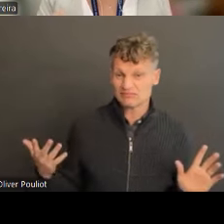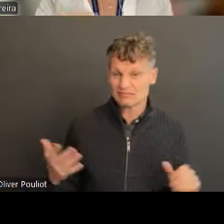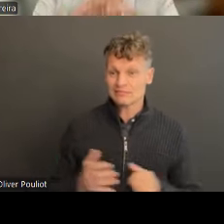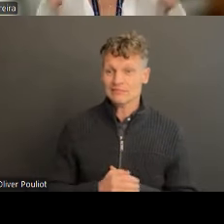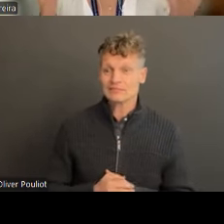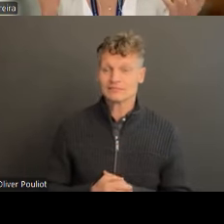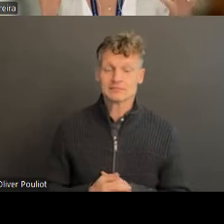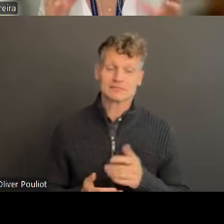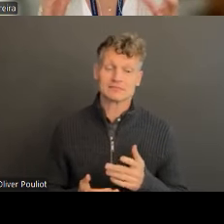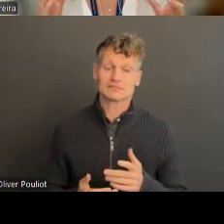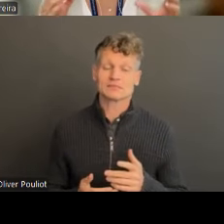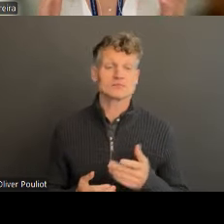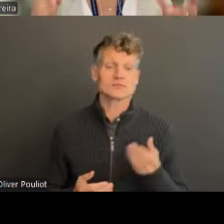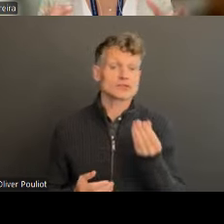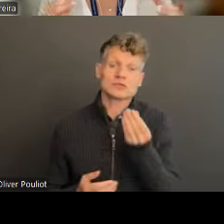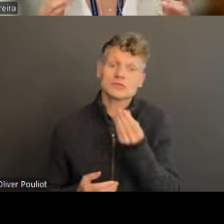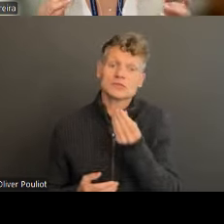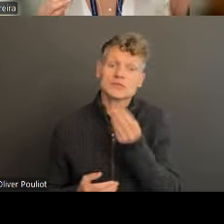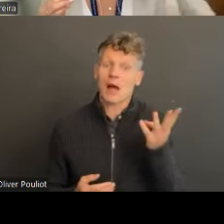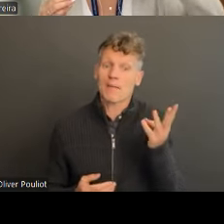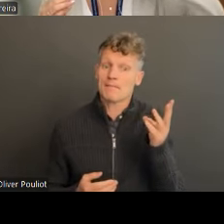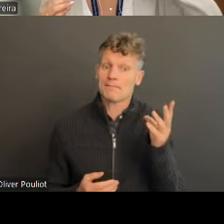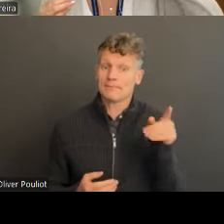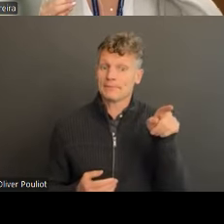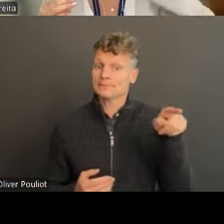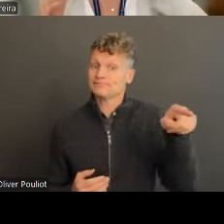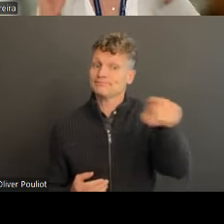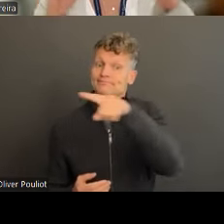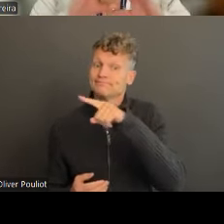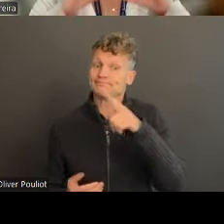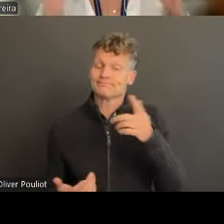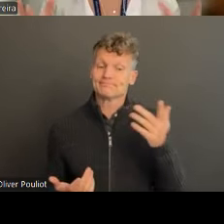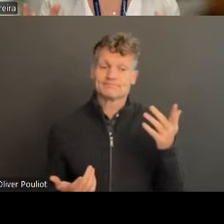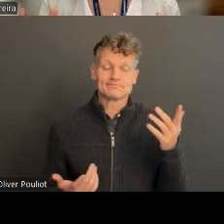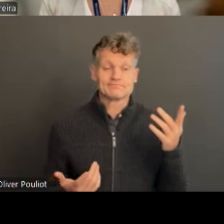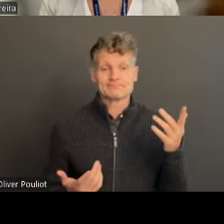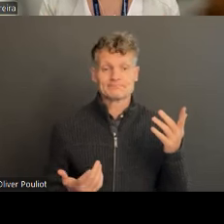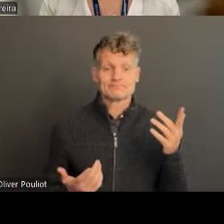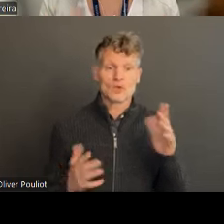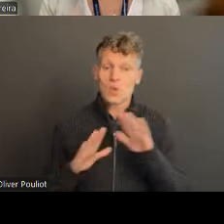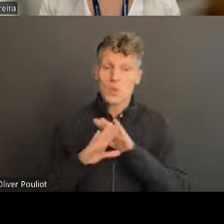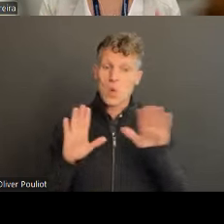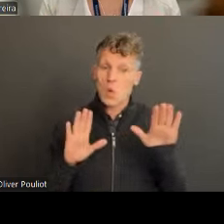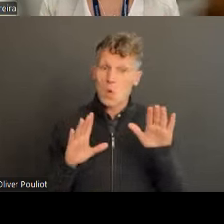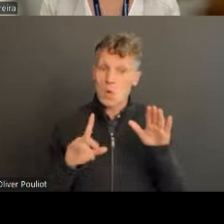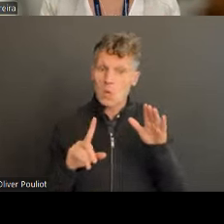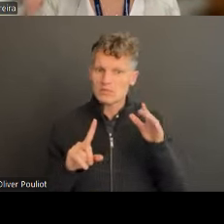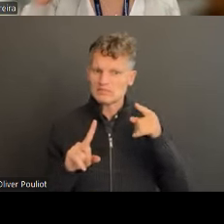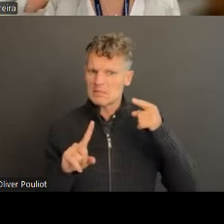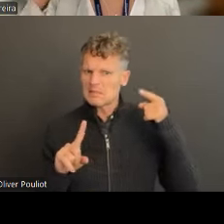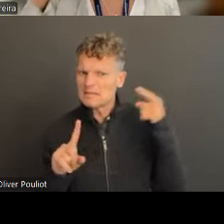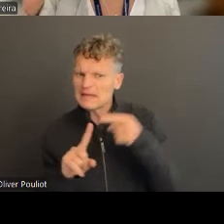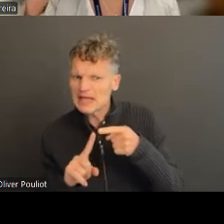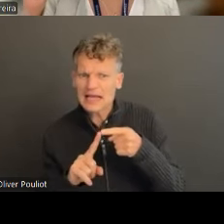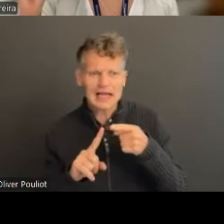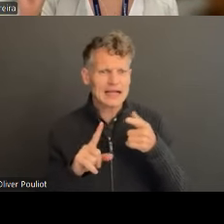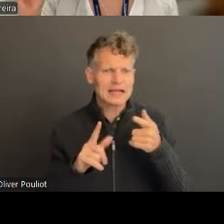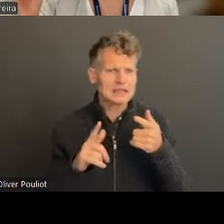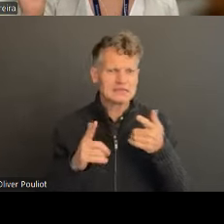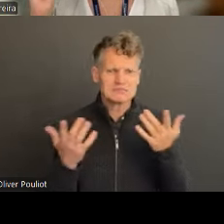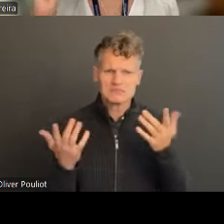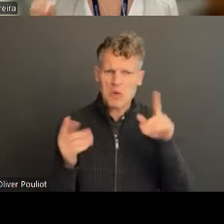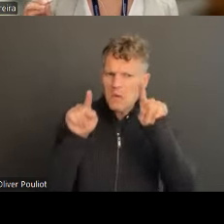do not have a very objective or specific purpose in terms of equity. And we do